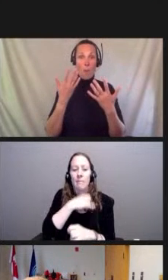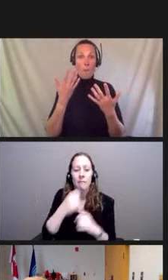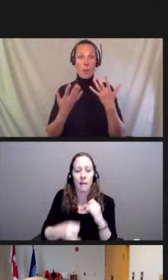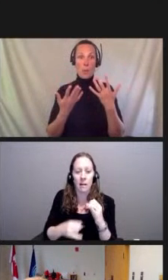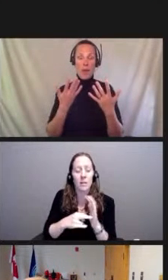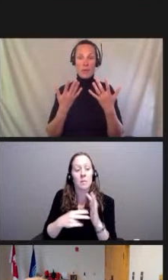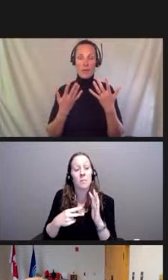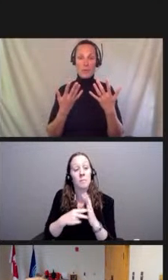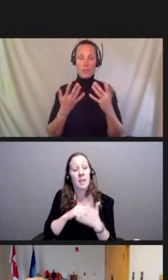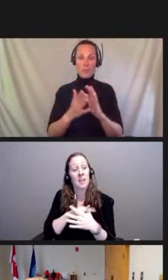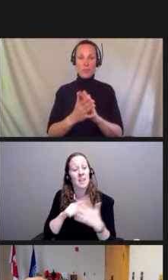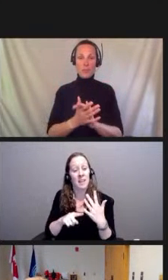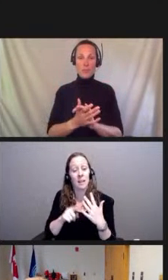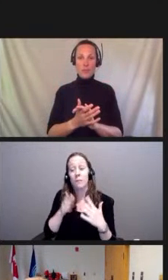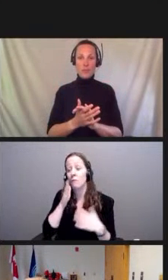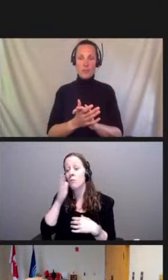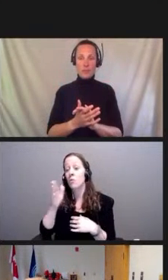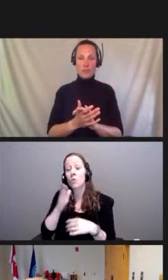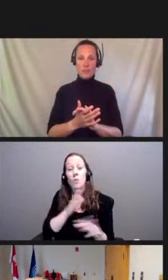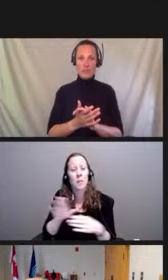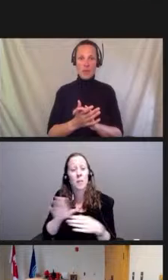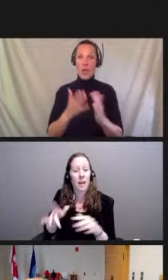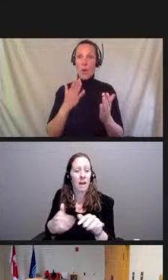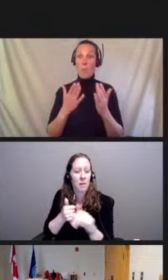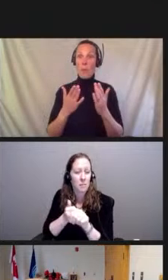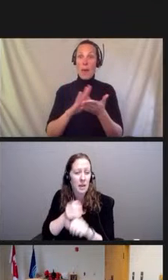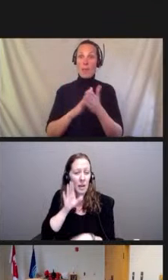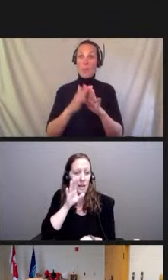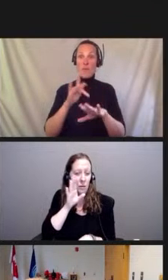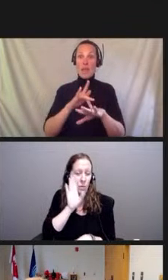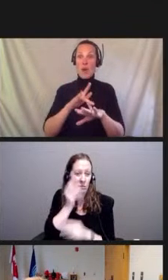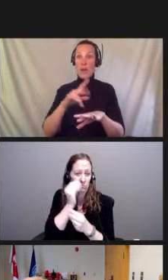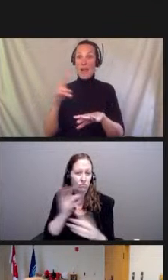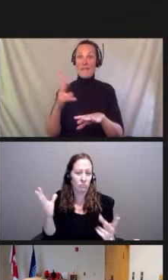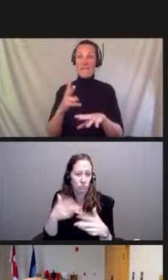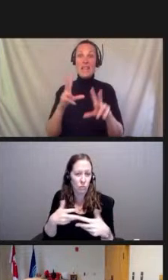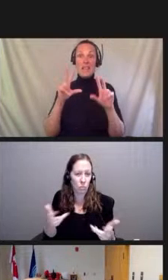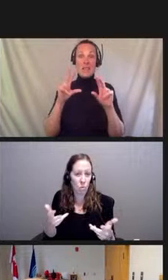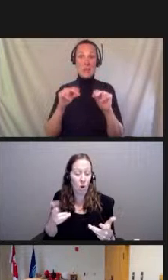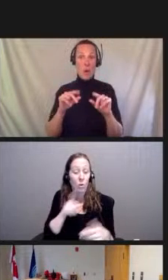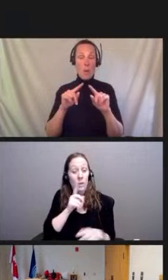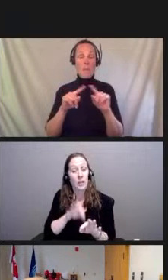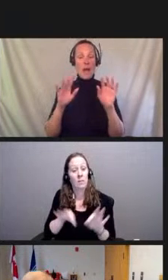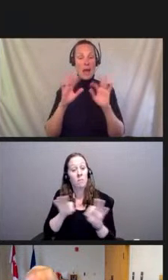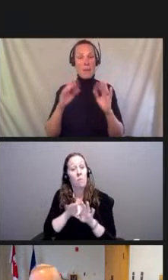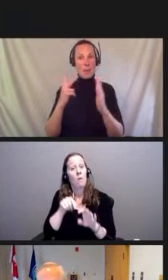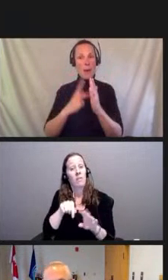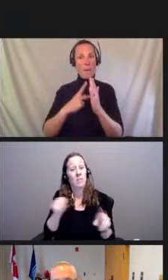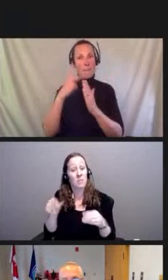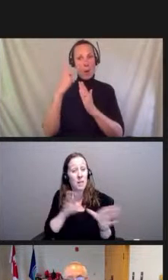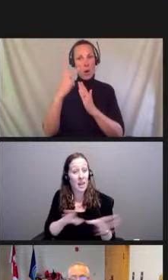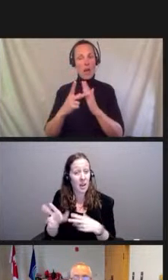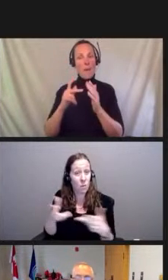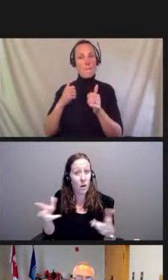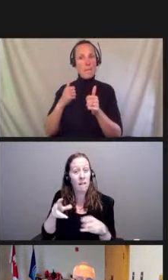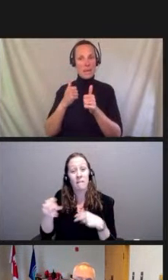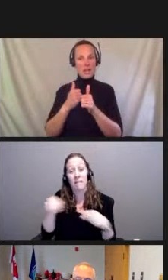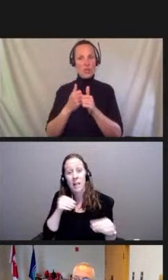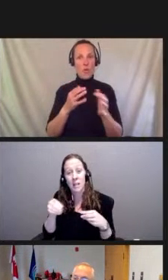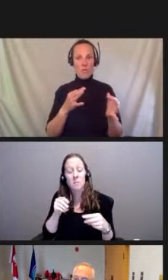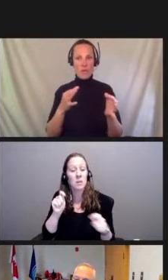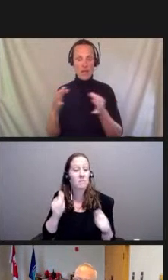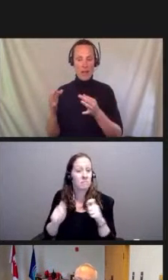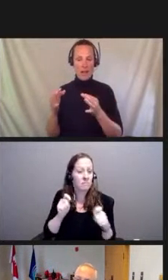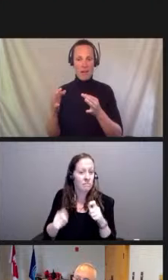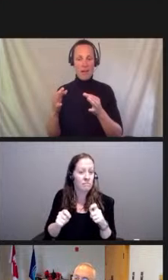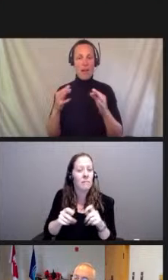be addressed in future plan updates. This further emphasizes the importance that the plan remain flexible, adaptable, and refreshed every